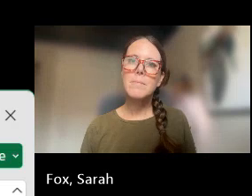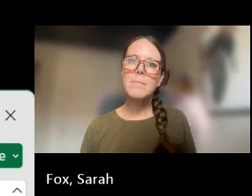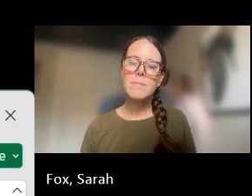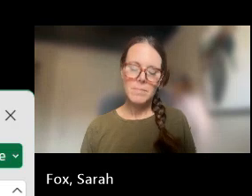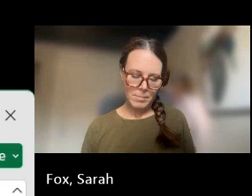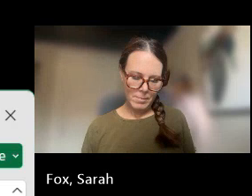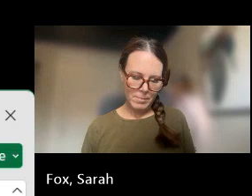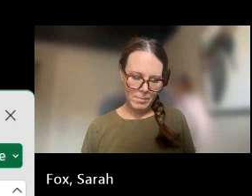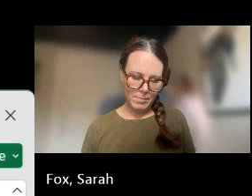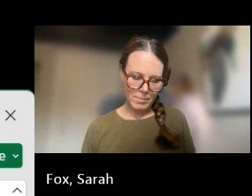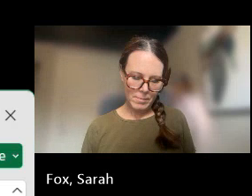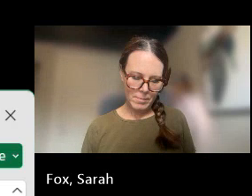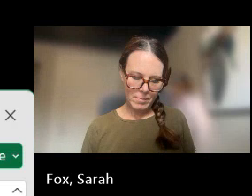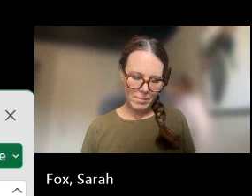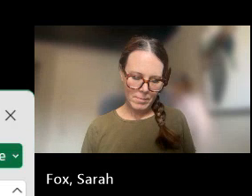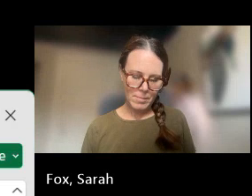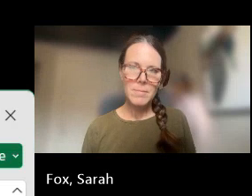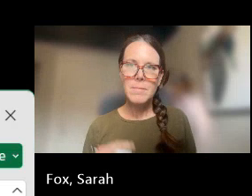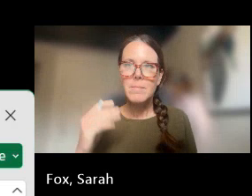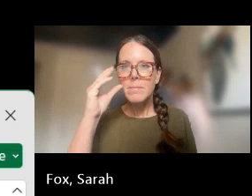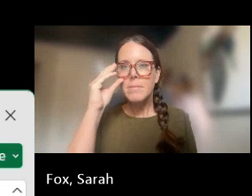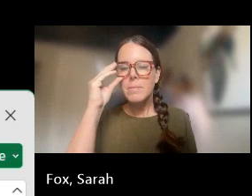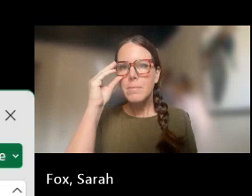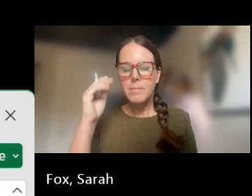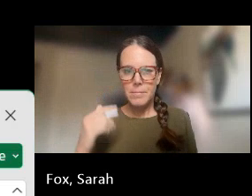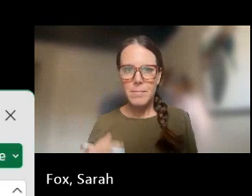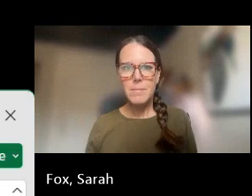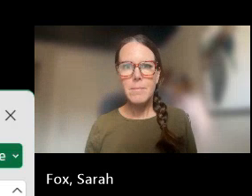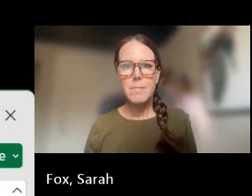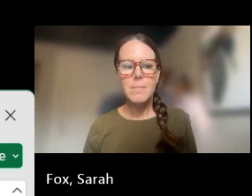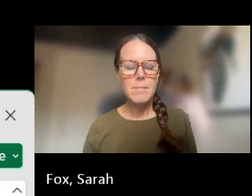to achieve their goal.